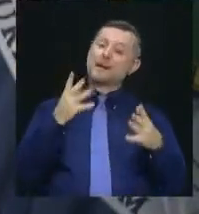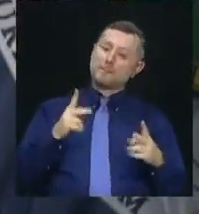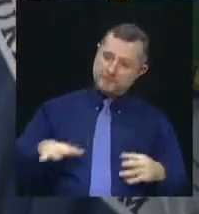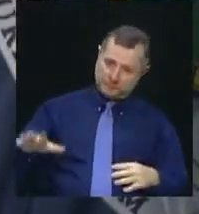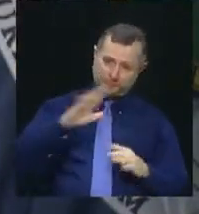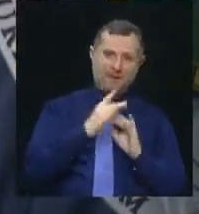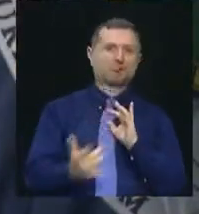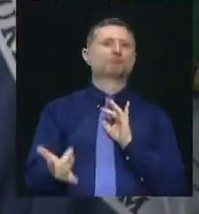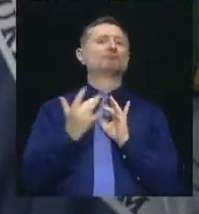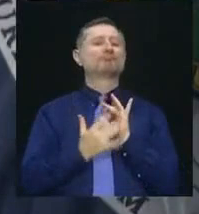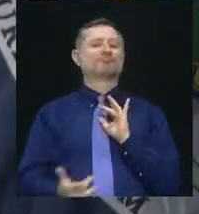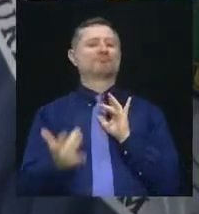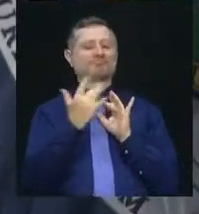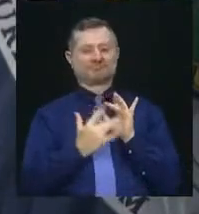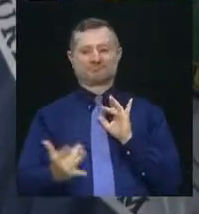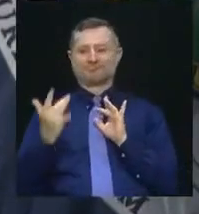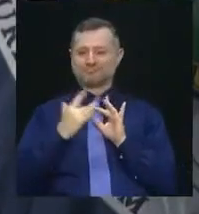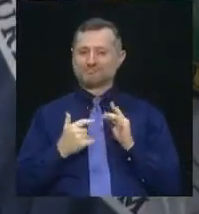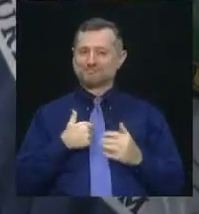to be...